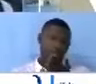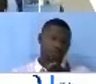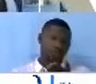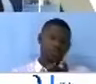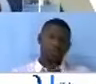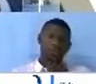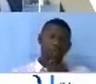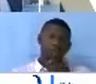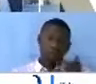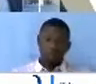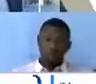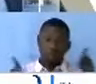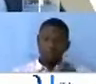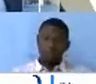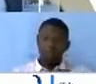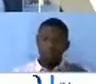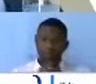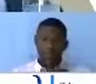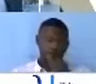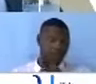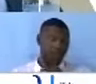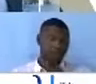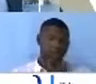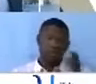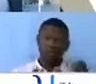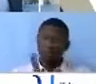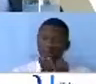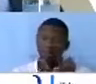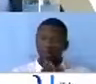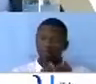You participated in that investigative panel.